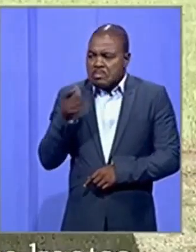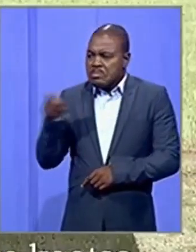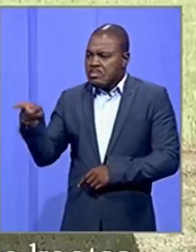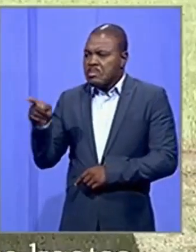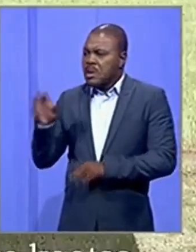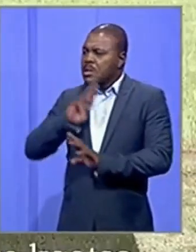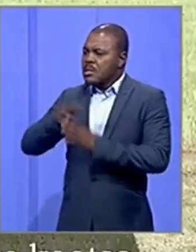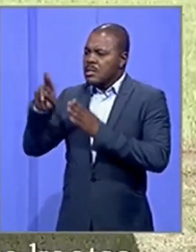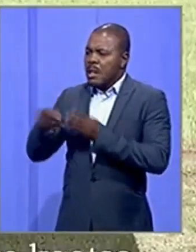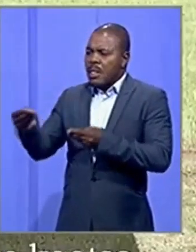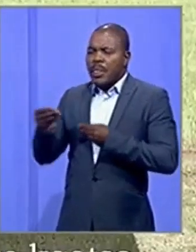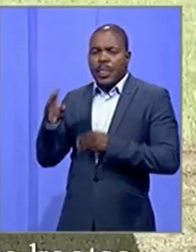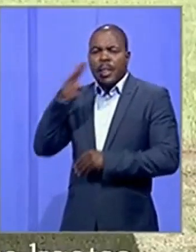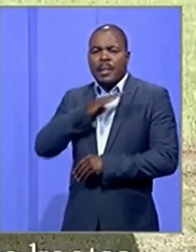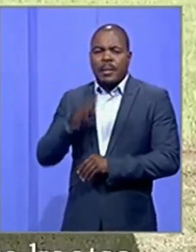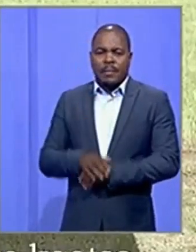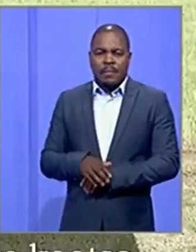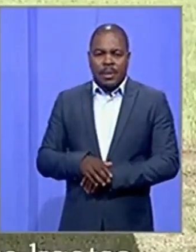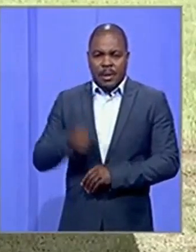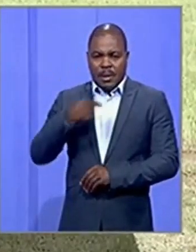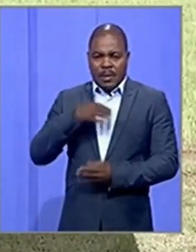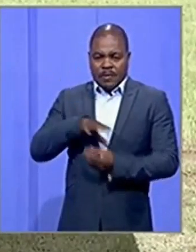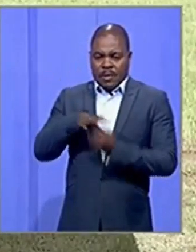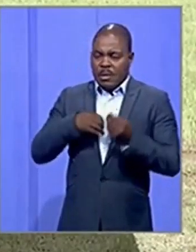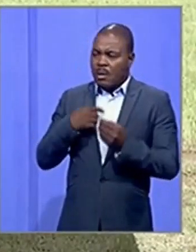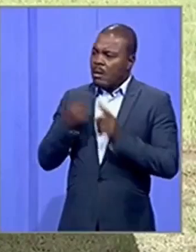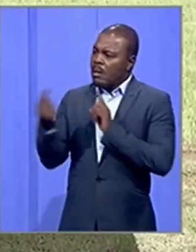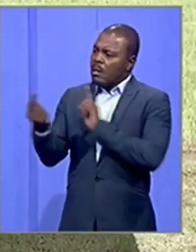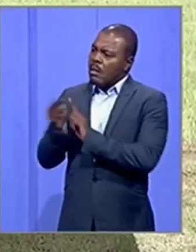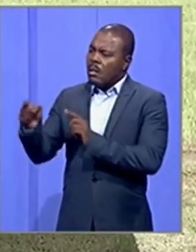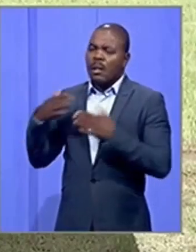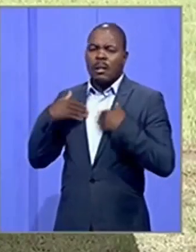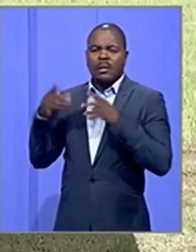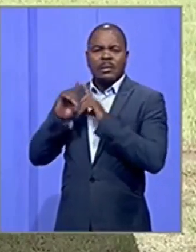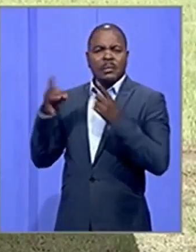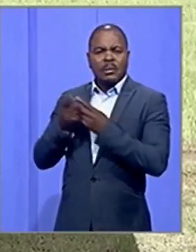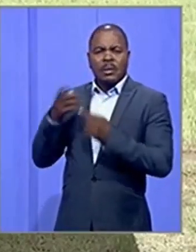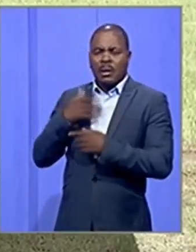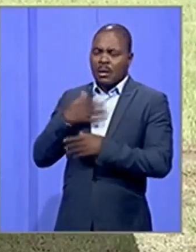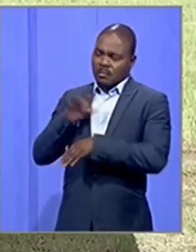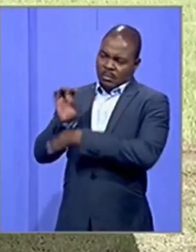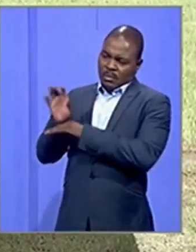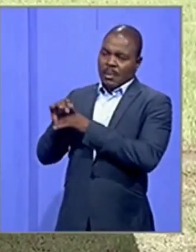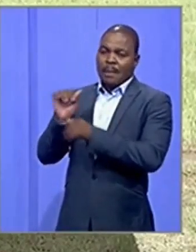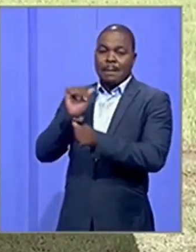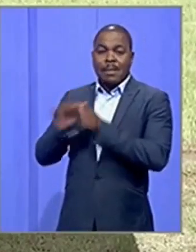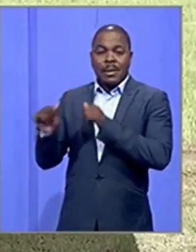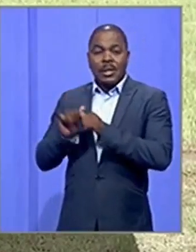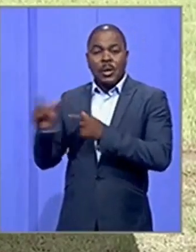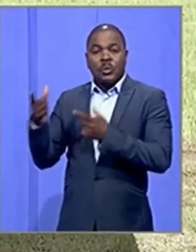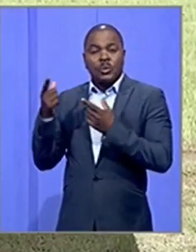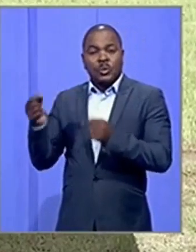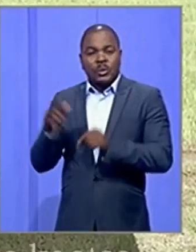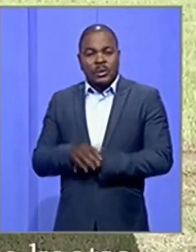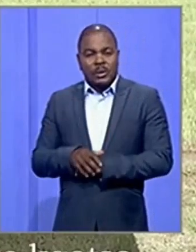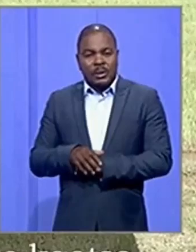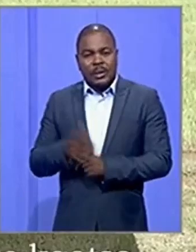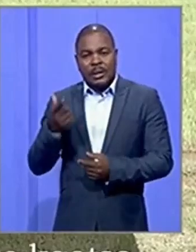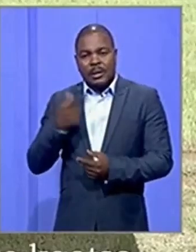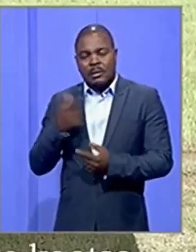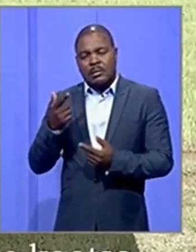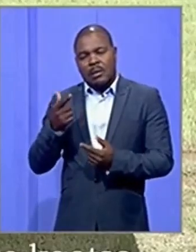le family ke ile ke approach health mo eleng gore ke ile ke ba suggestela mo gore ba kreye an alternative ya gore